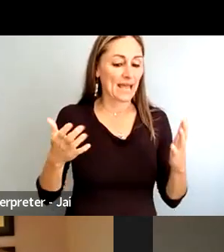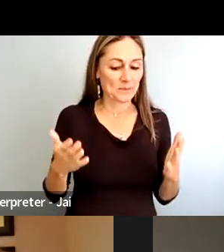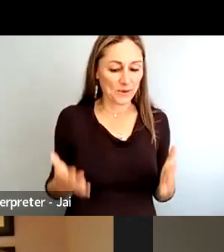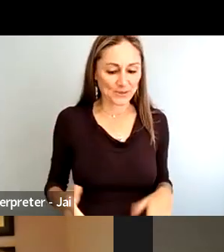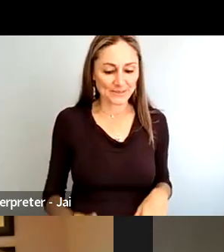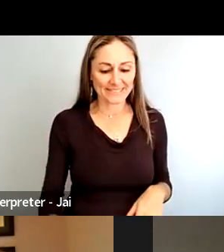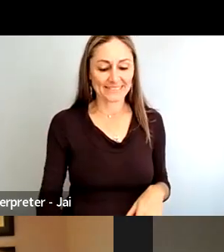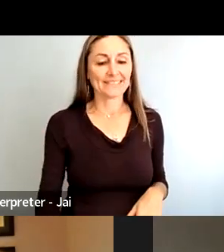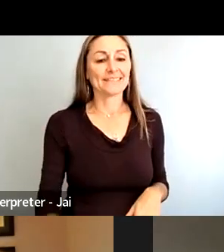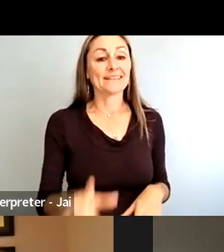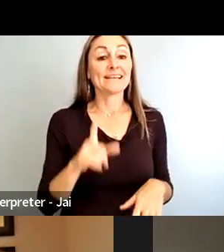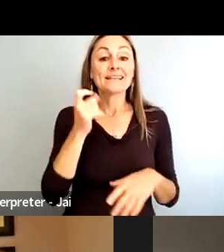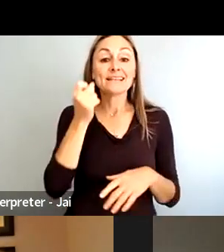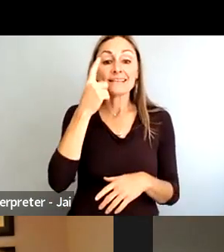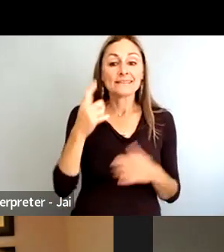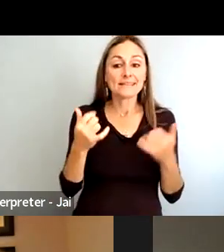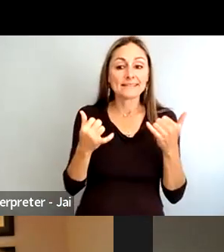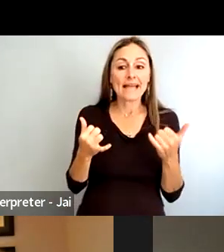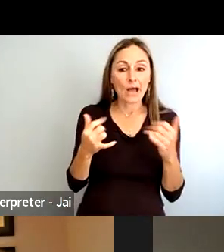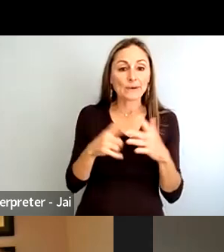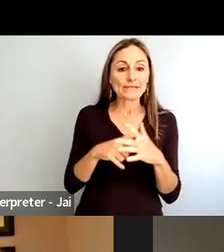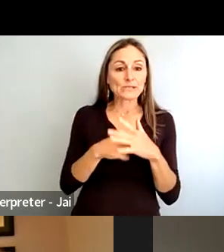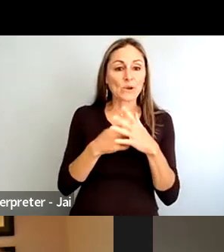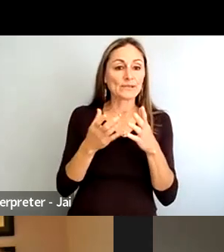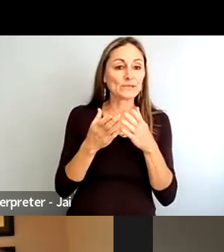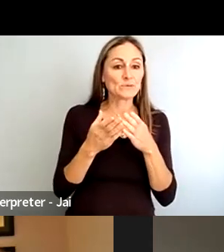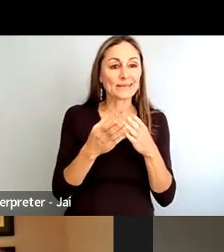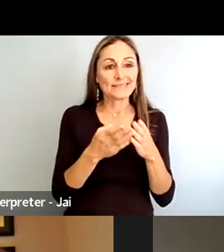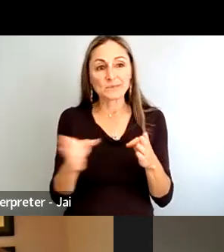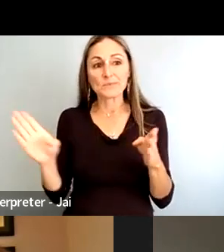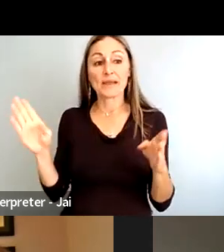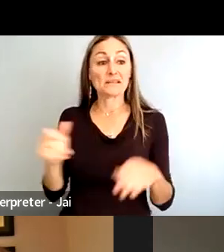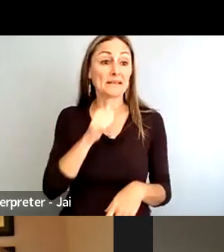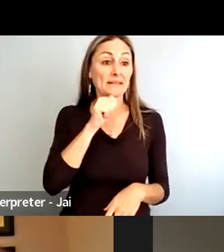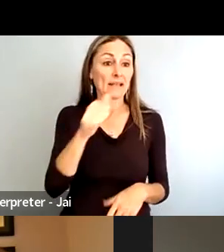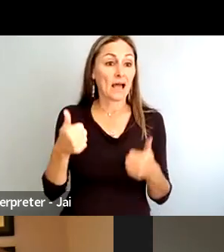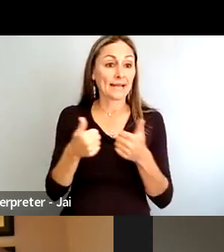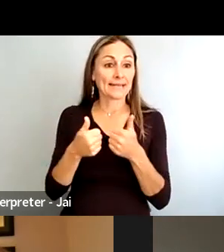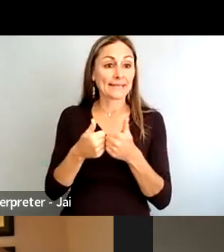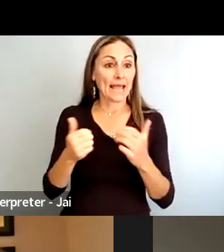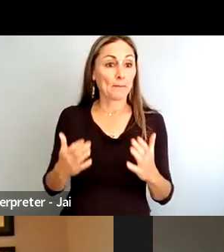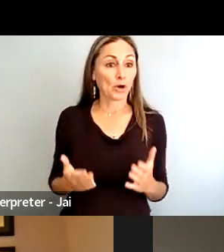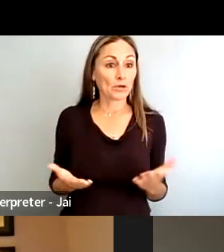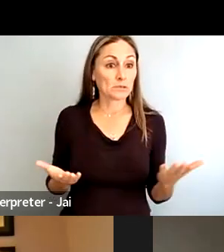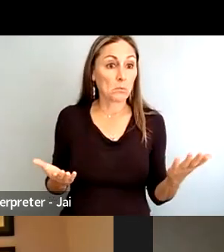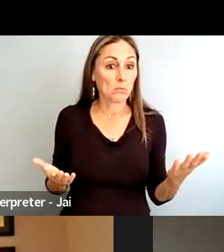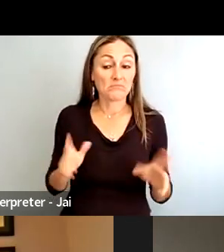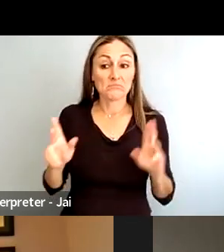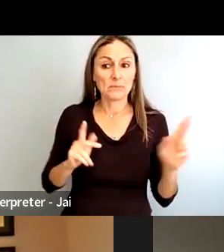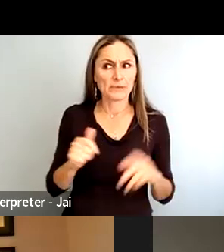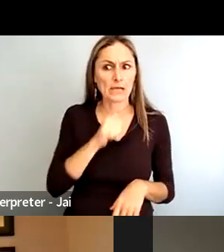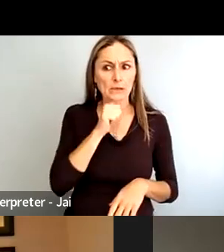now it's starting to expand for even non-gamers, for people that don't play